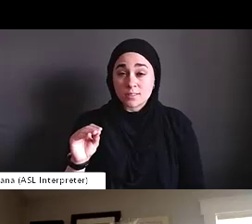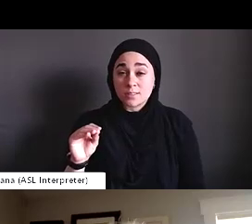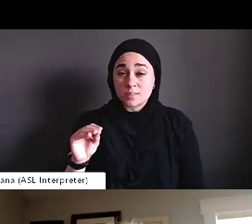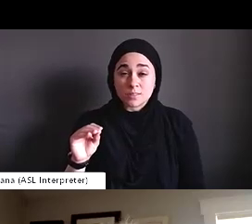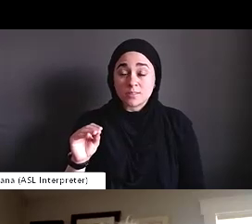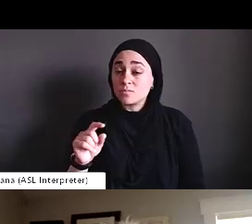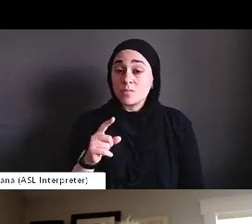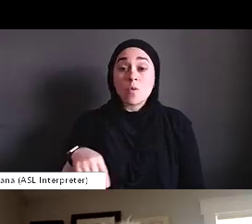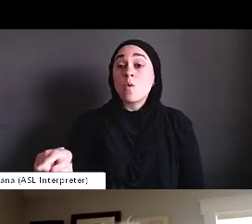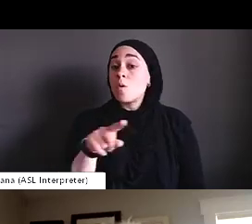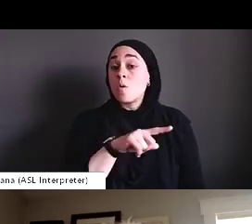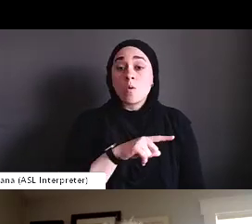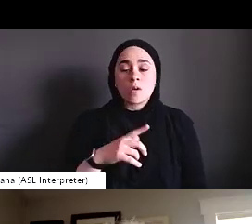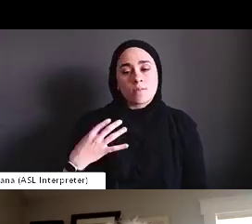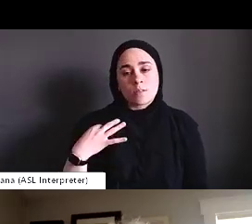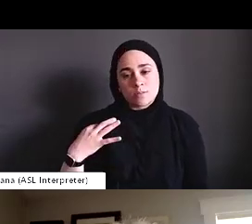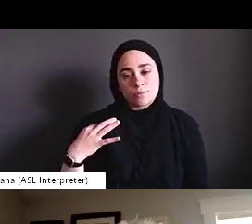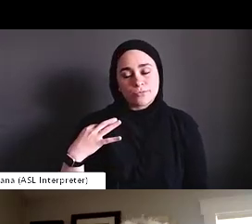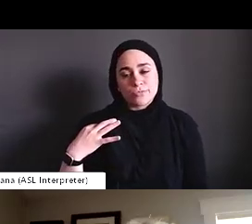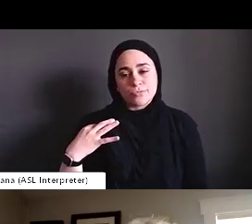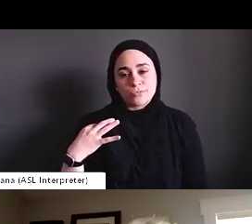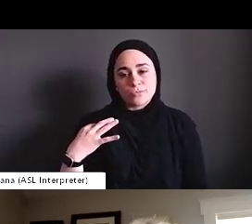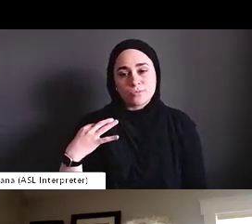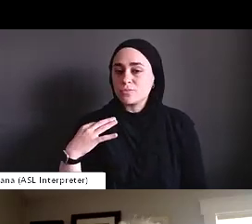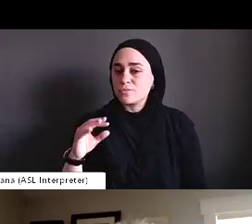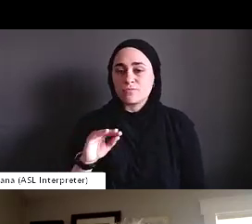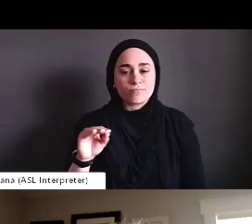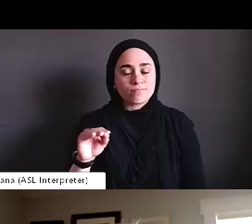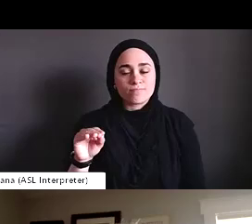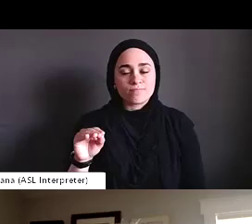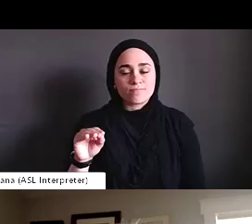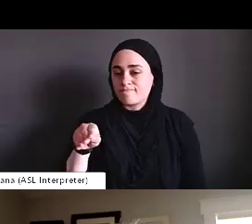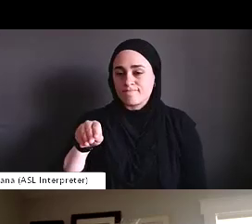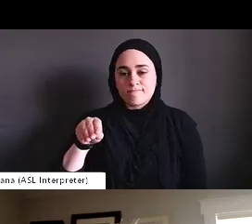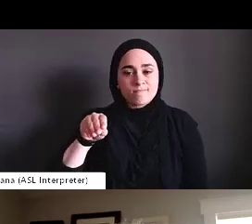everybody is a volunteer. We have no one in a paid position.